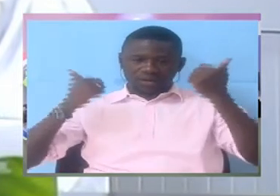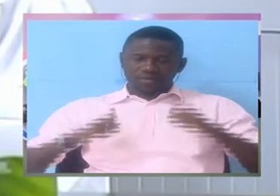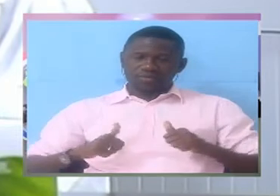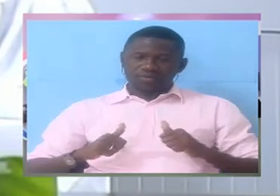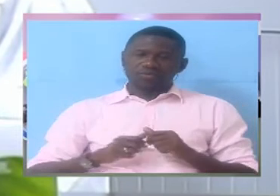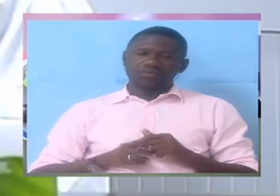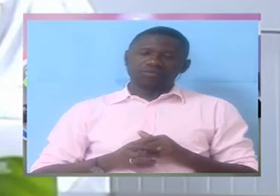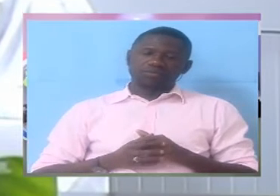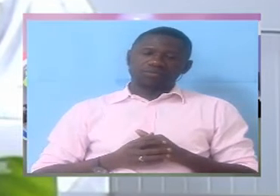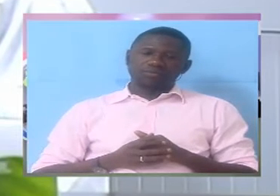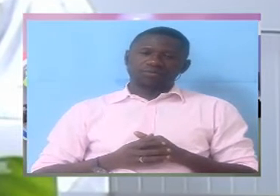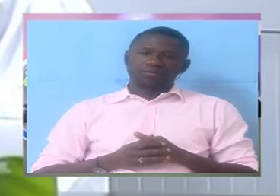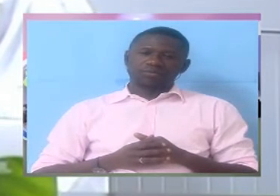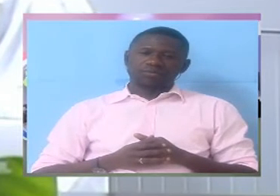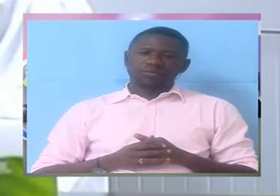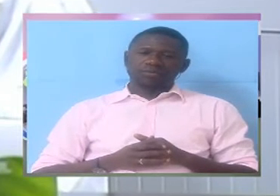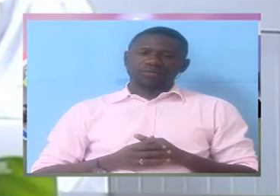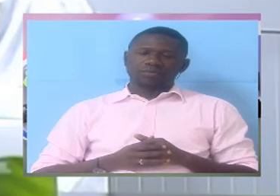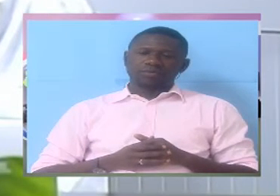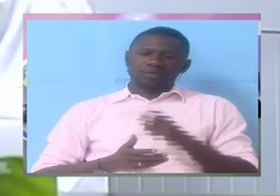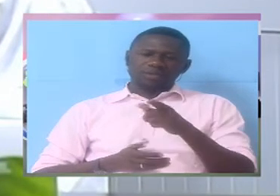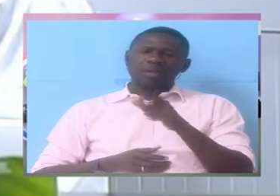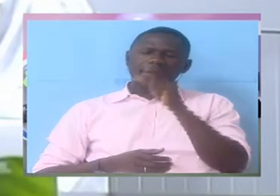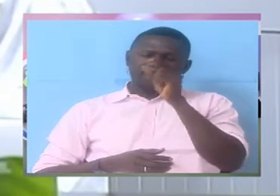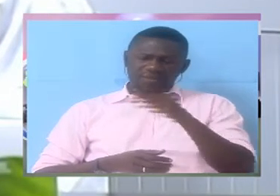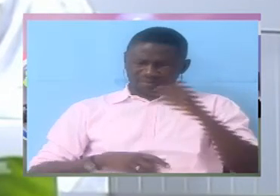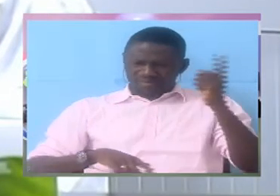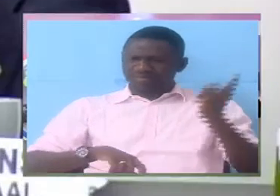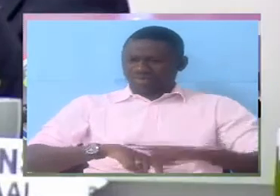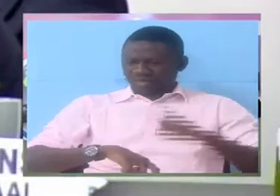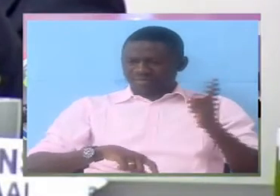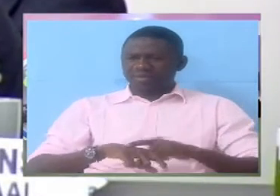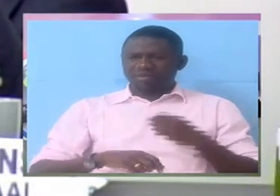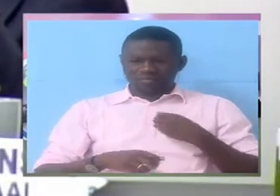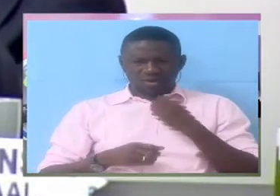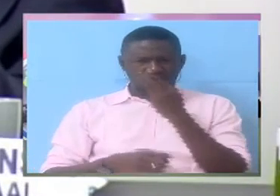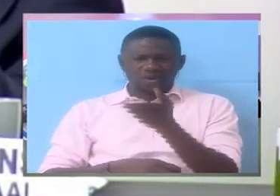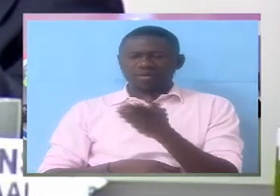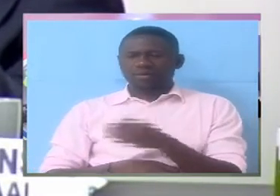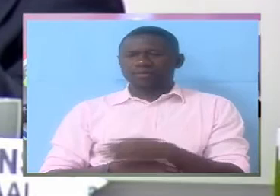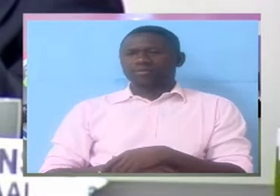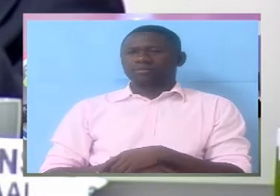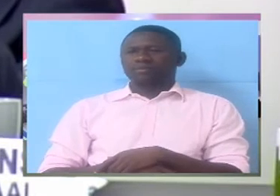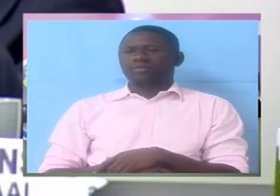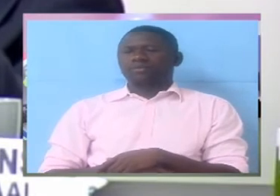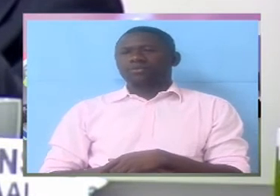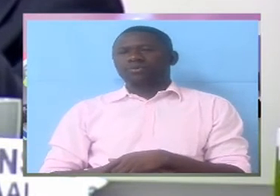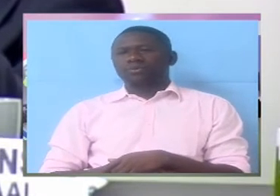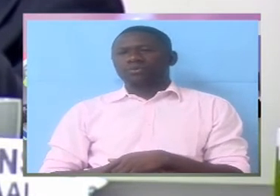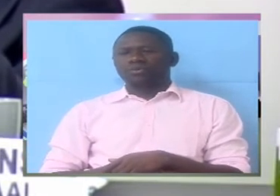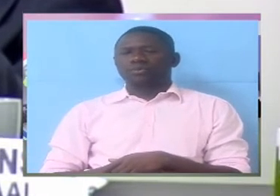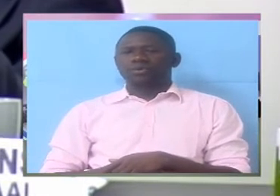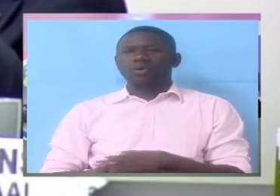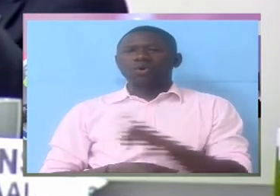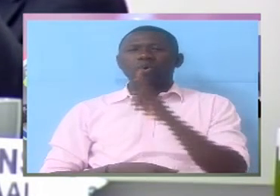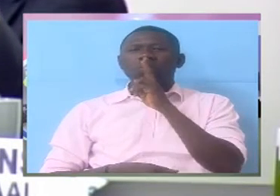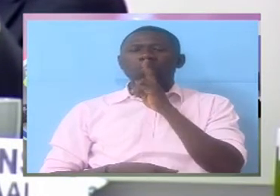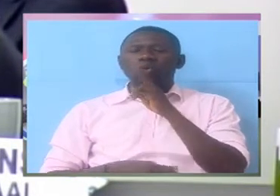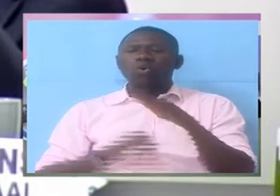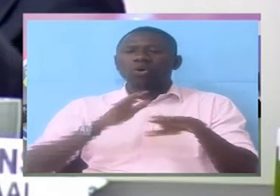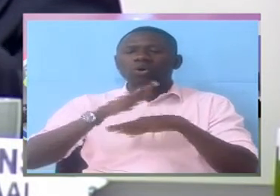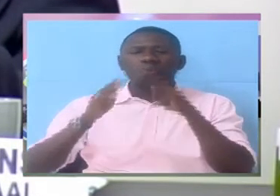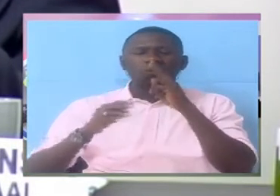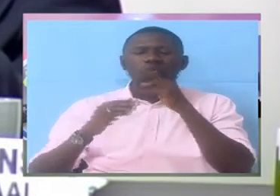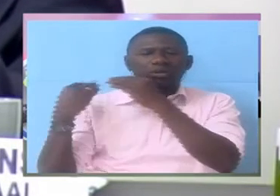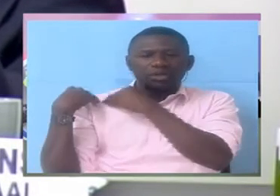he was beaten I said ya lipale kuma fanya me under whose care he was or under whose